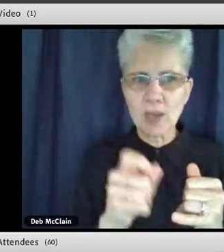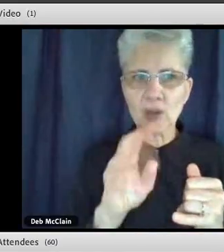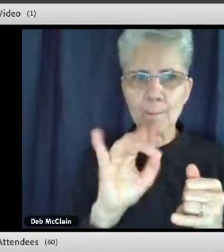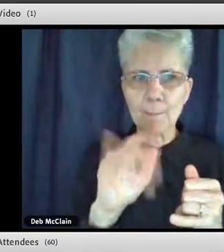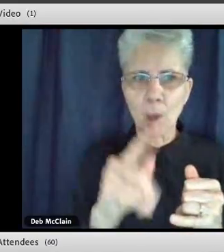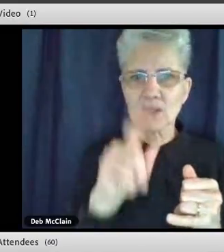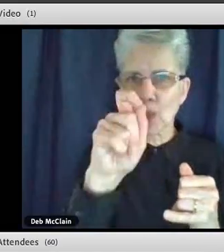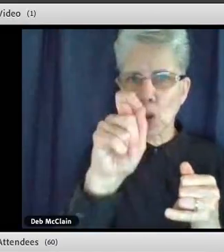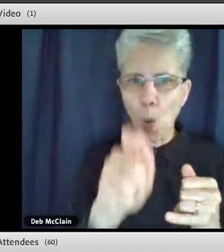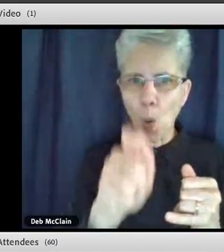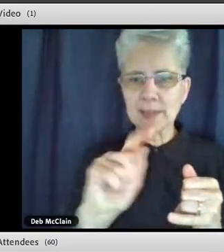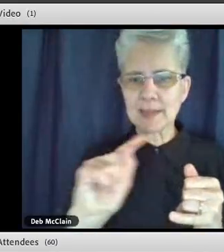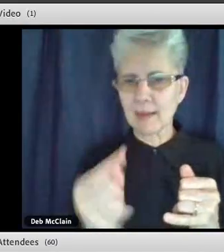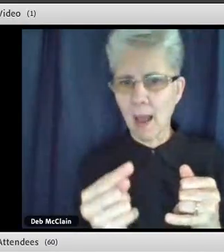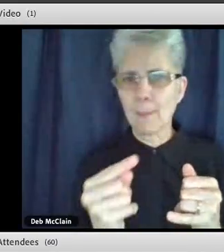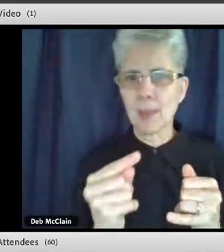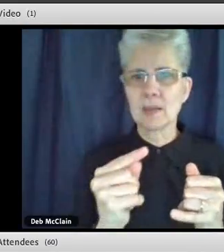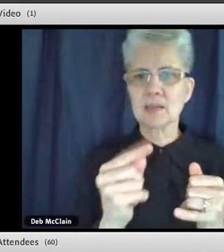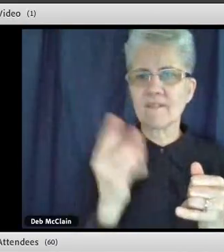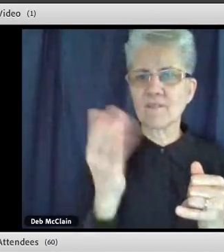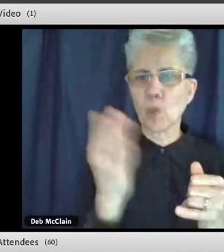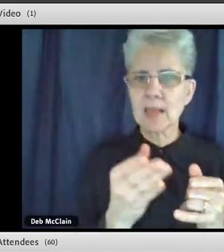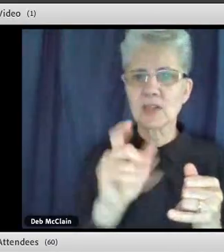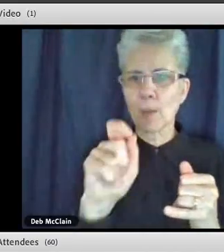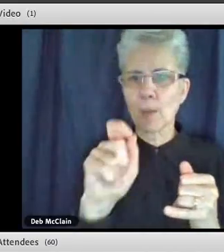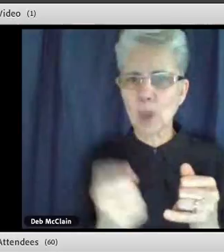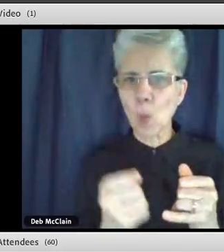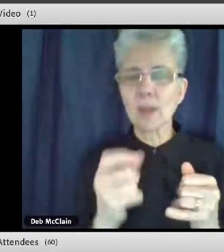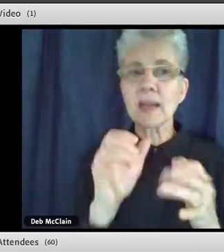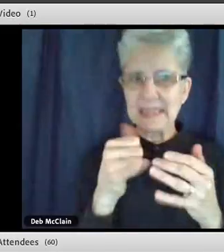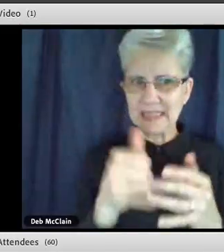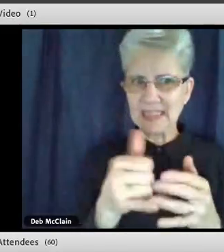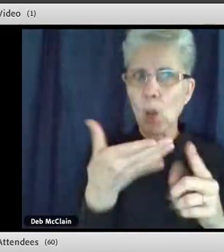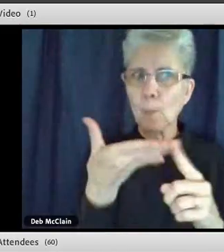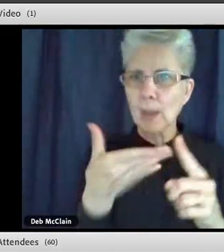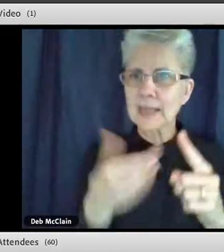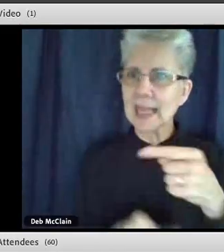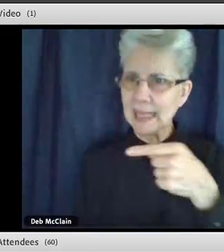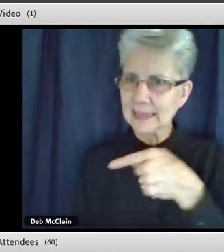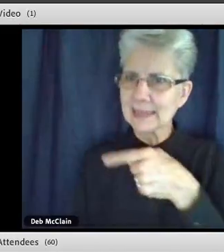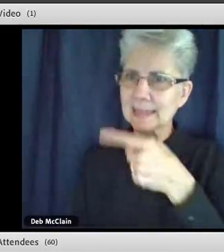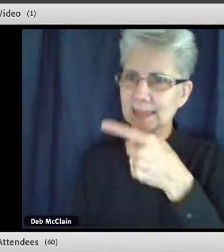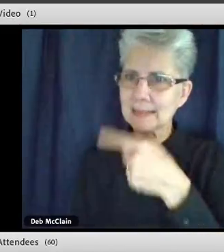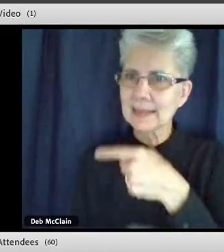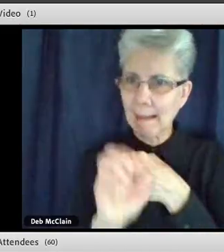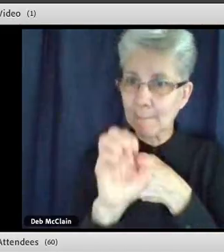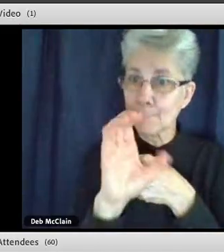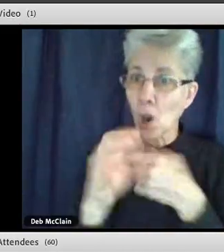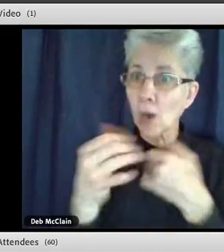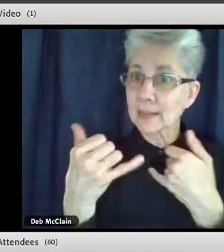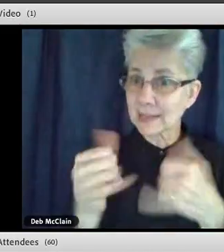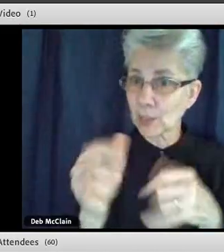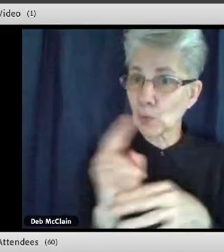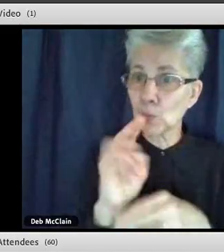the commas, the forward slash, the semicolons. It's still present in MARC. We still use it in